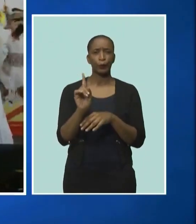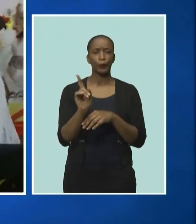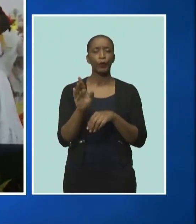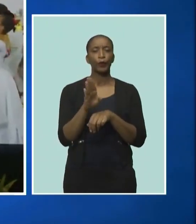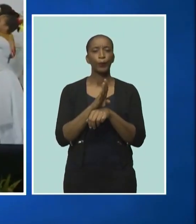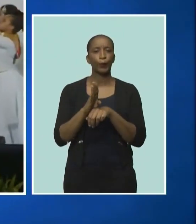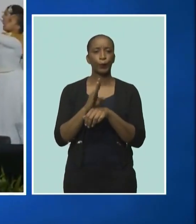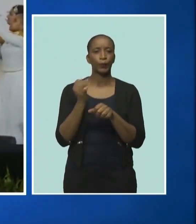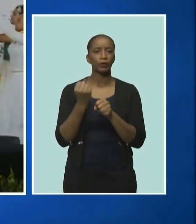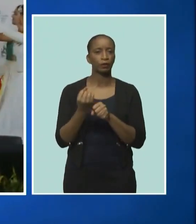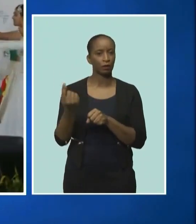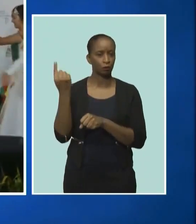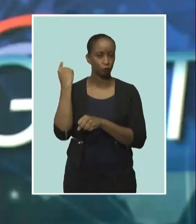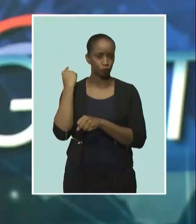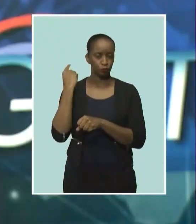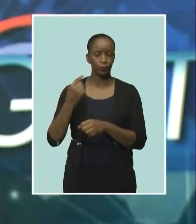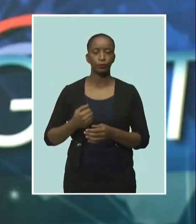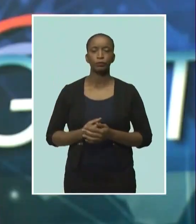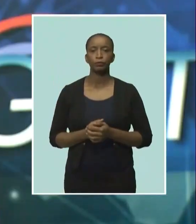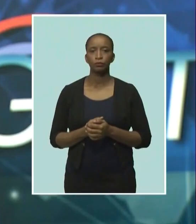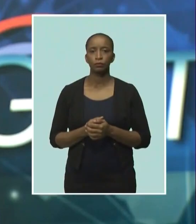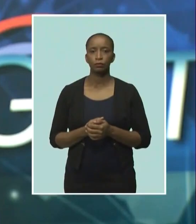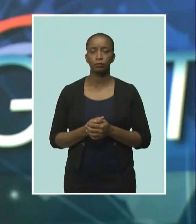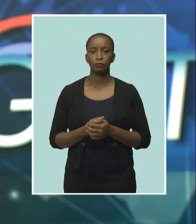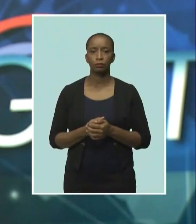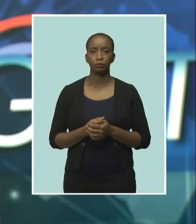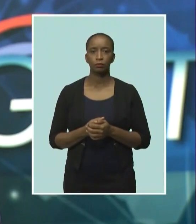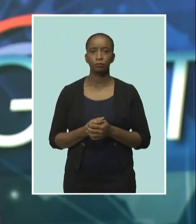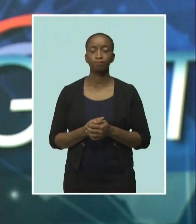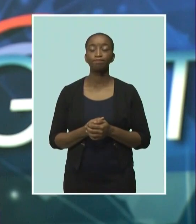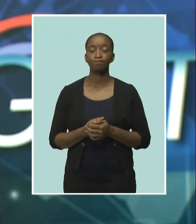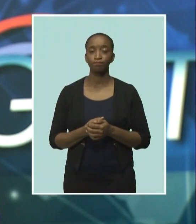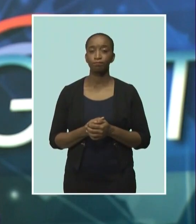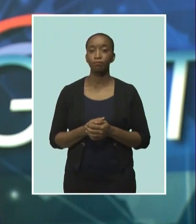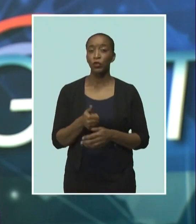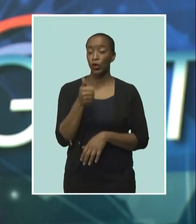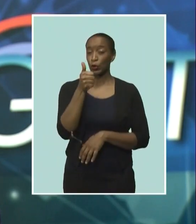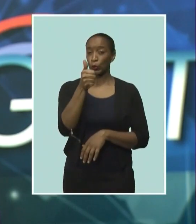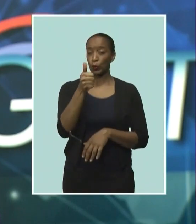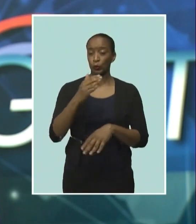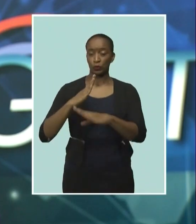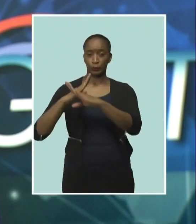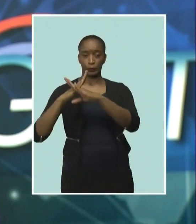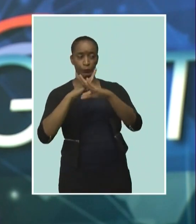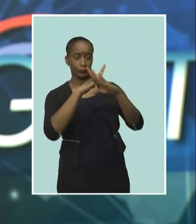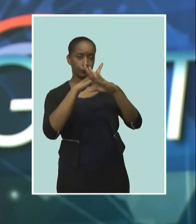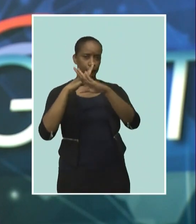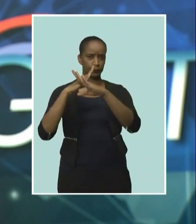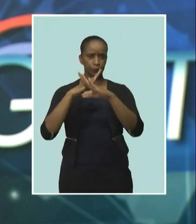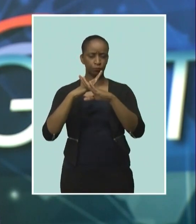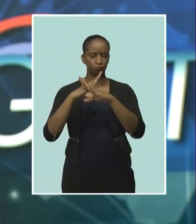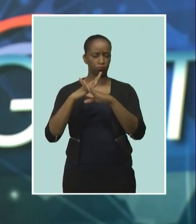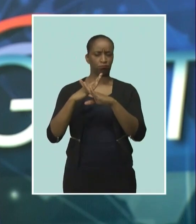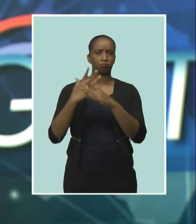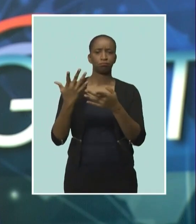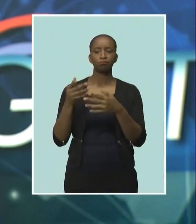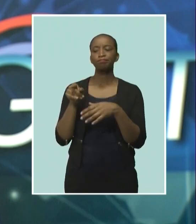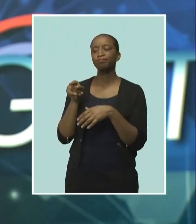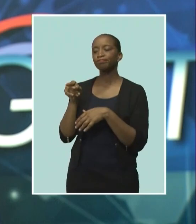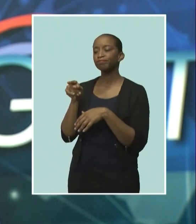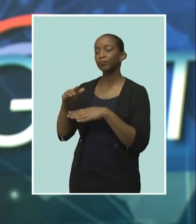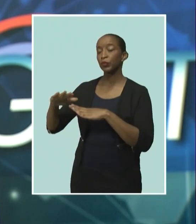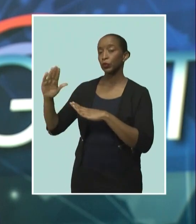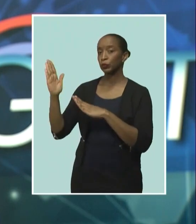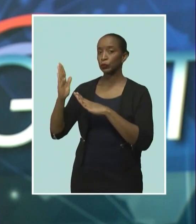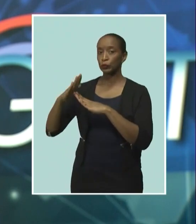Singist, CBC News. Protect yourself. That's the message to the public from the Chief Medical Officer as he provided